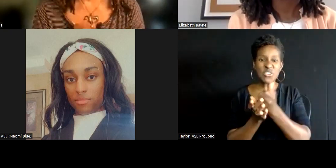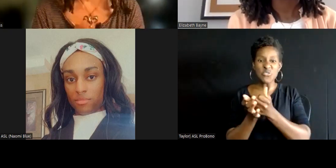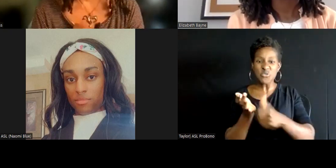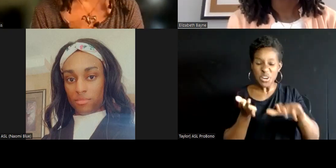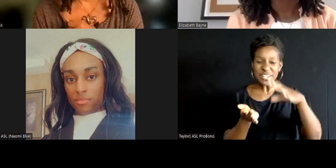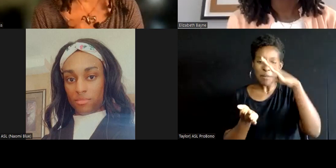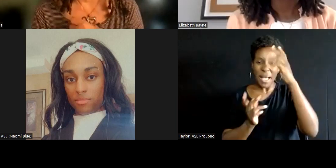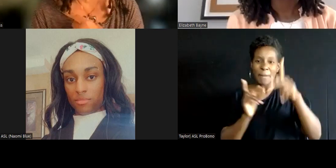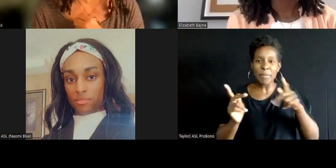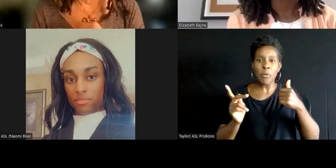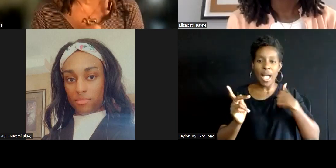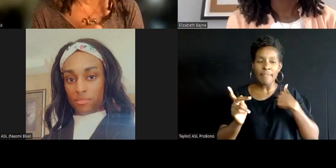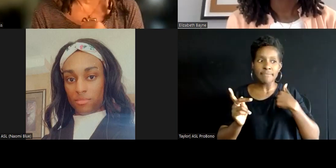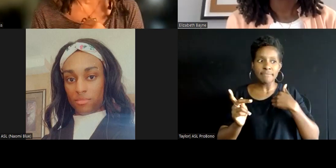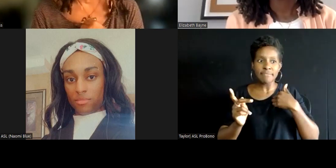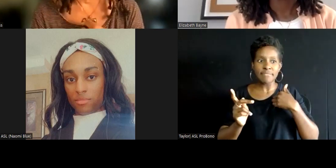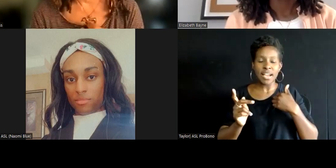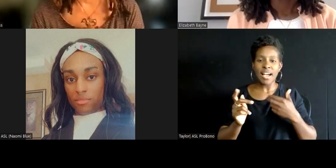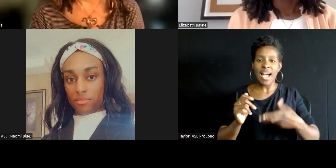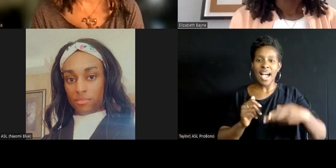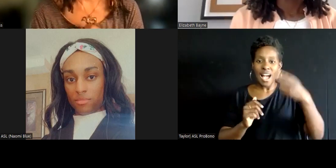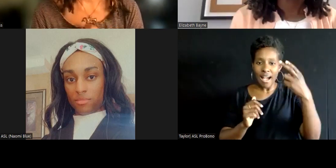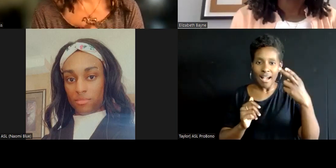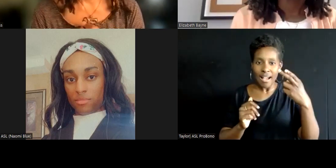like there's a Black tax.